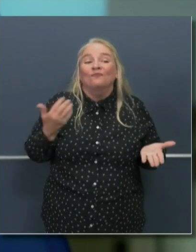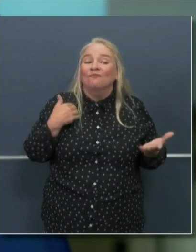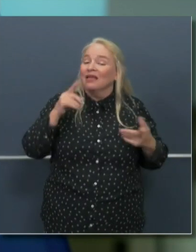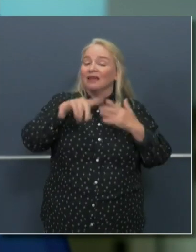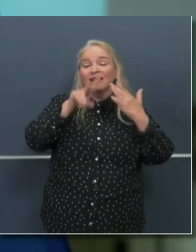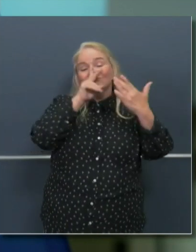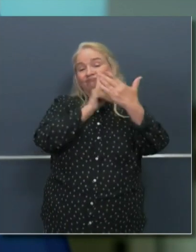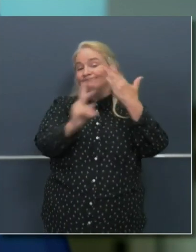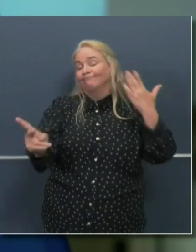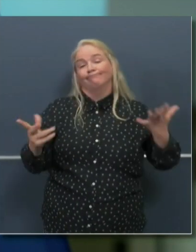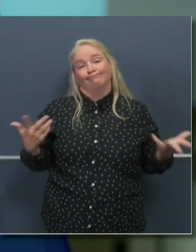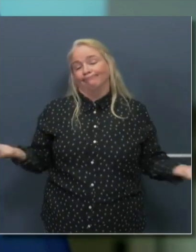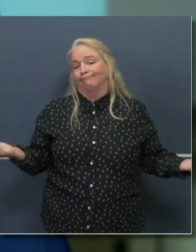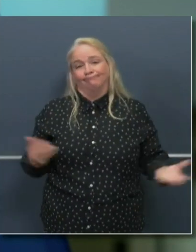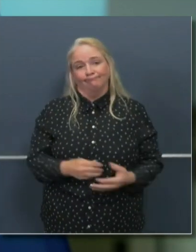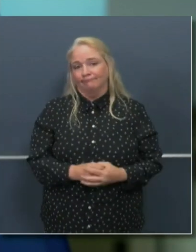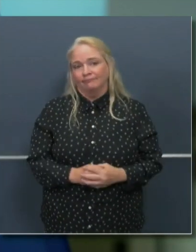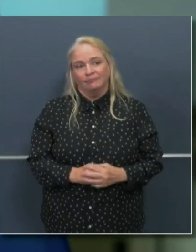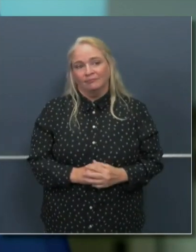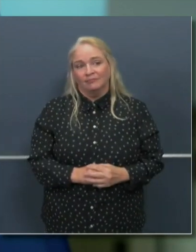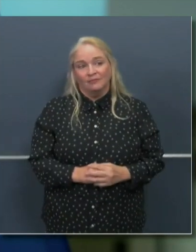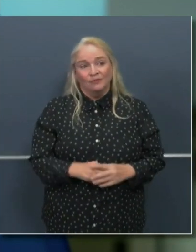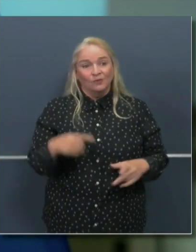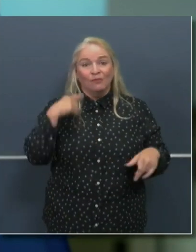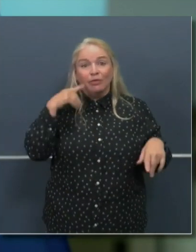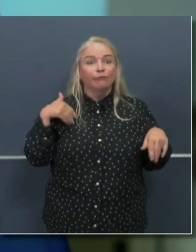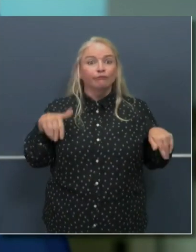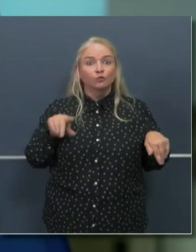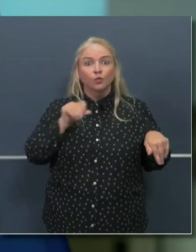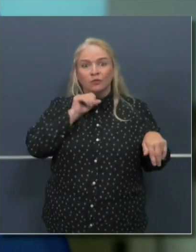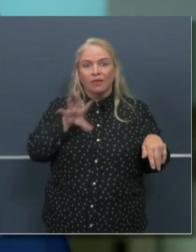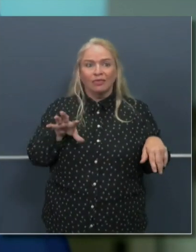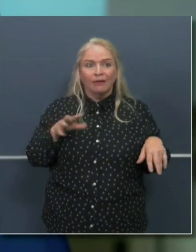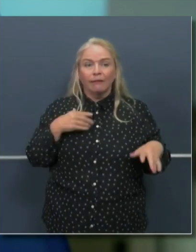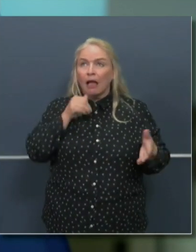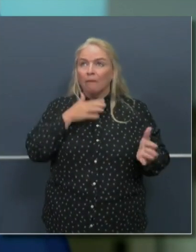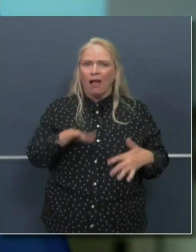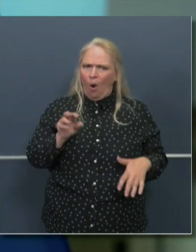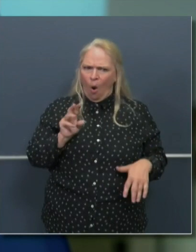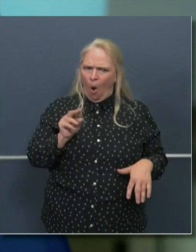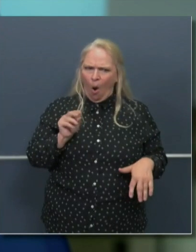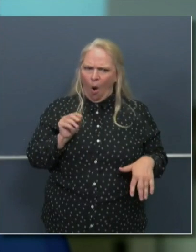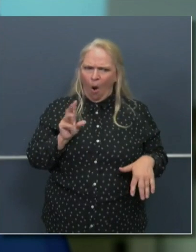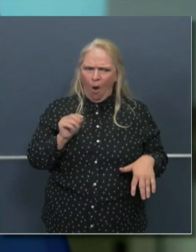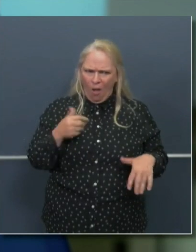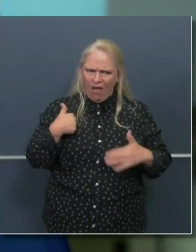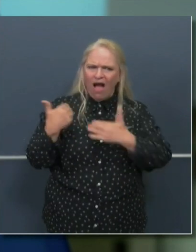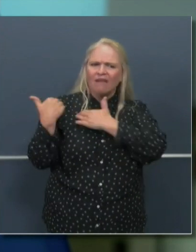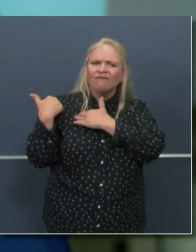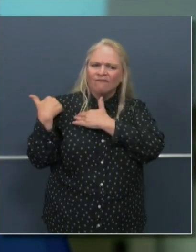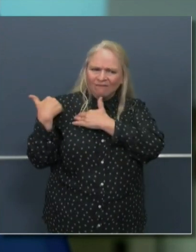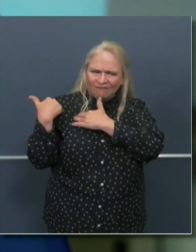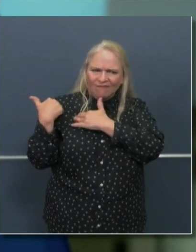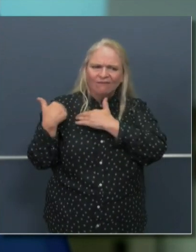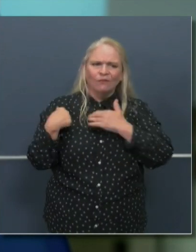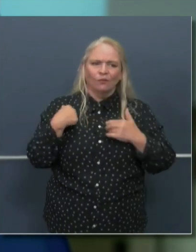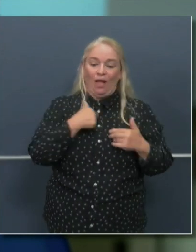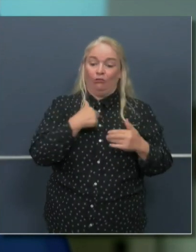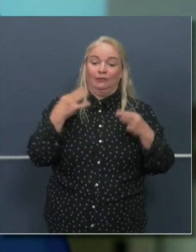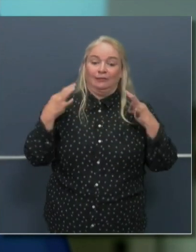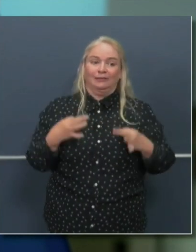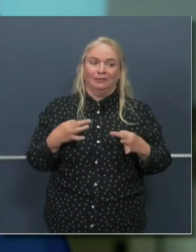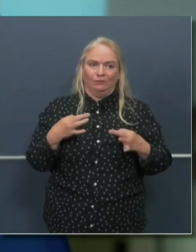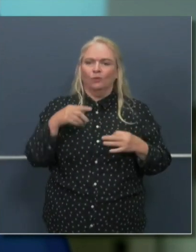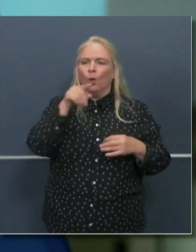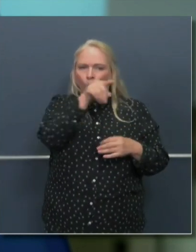not bystanders in that respect. We are agents of our own lives and our own decisions. So